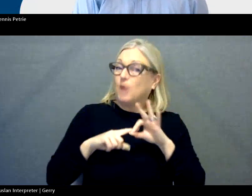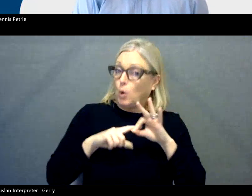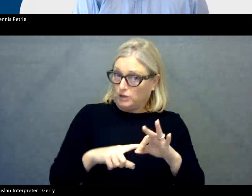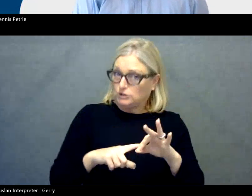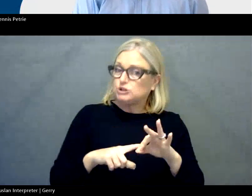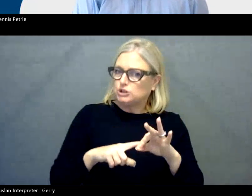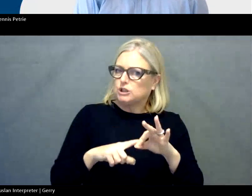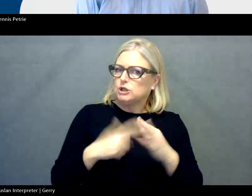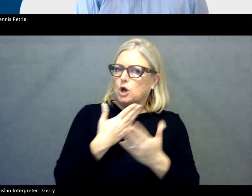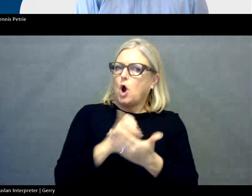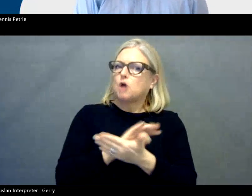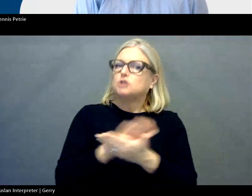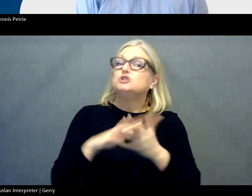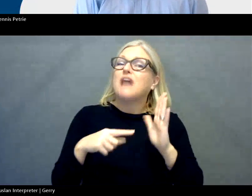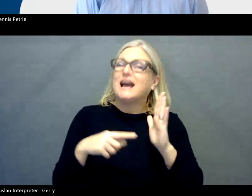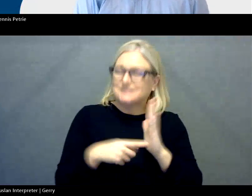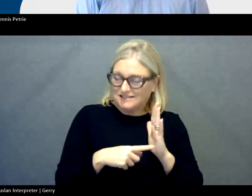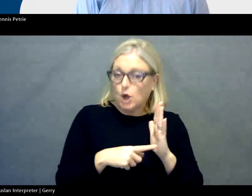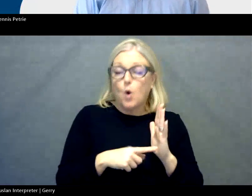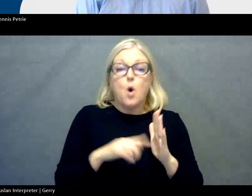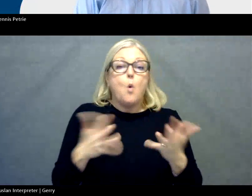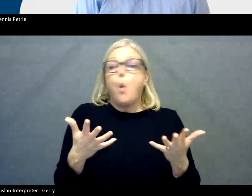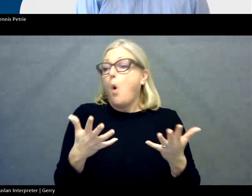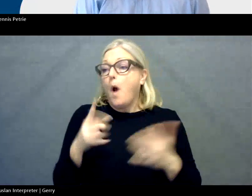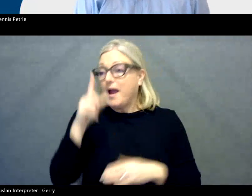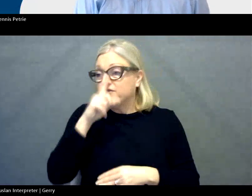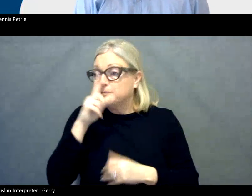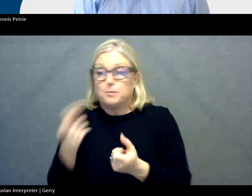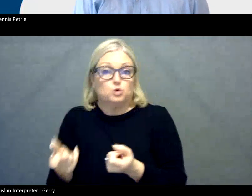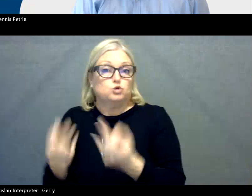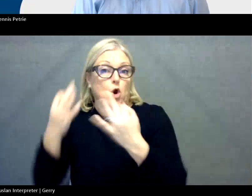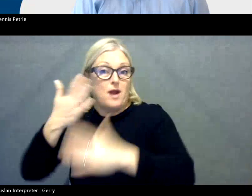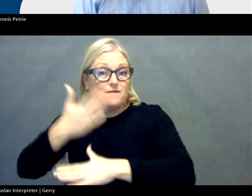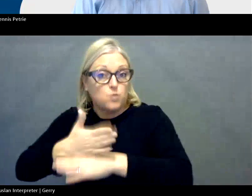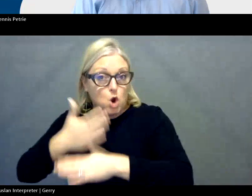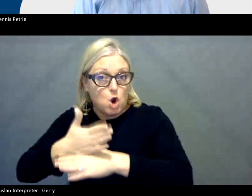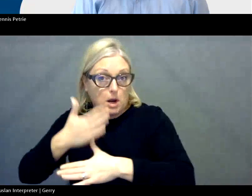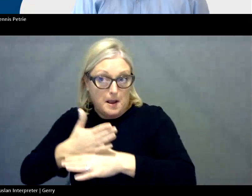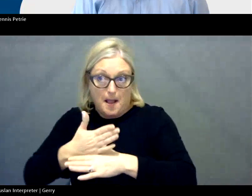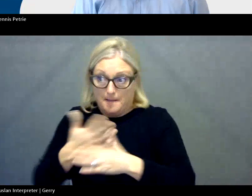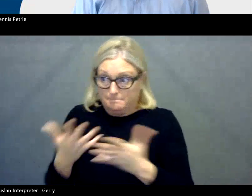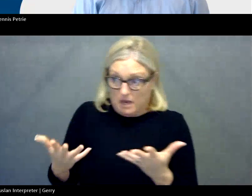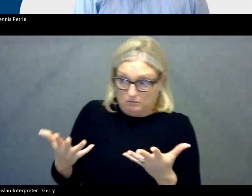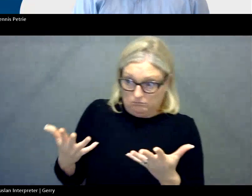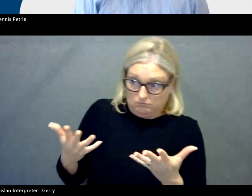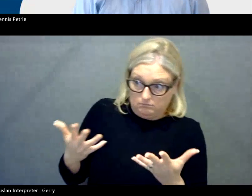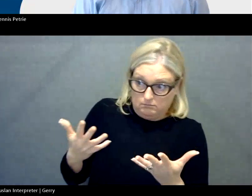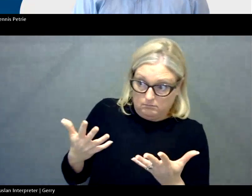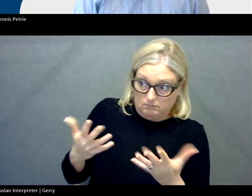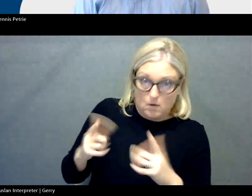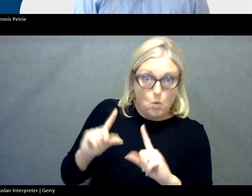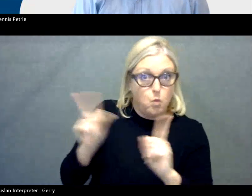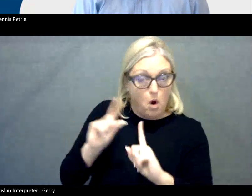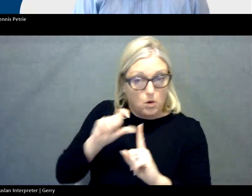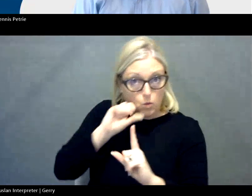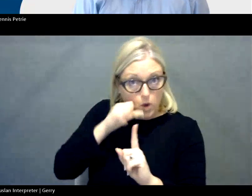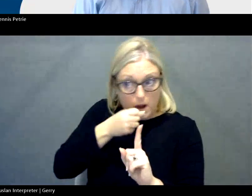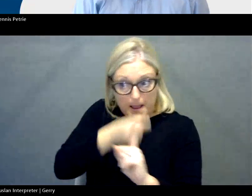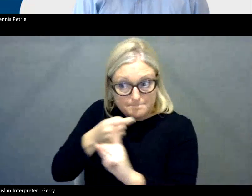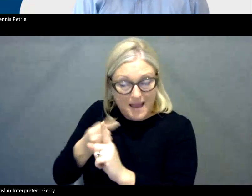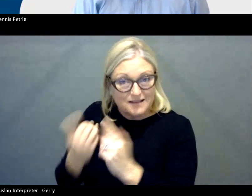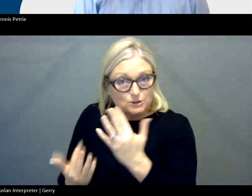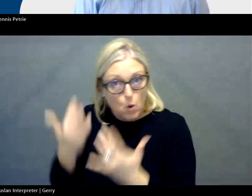if they don't have work? Will their well-being be de facto lower? Will it be applicable or not? So first, it's applicable. I'm